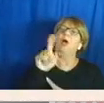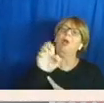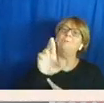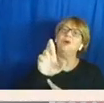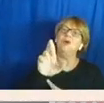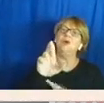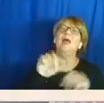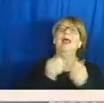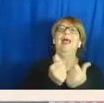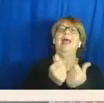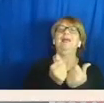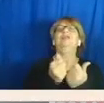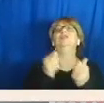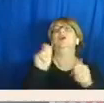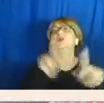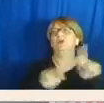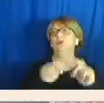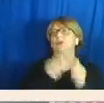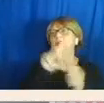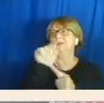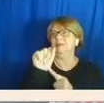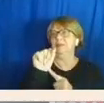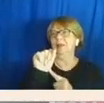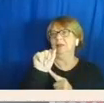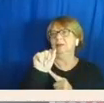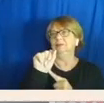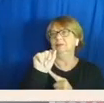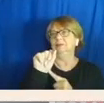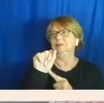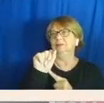with Disabilities. So definitely come back for that